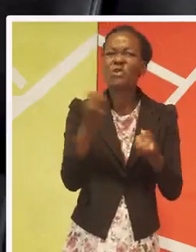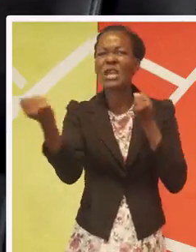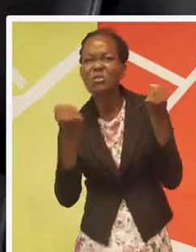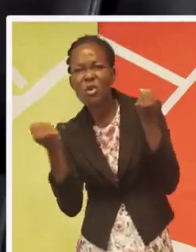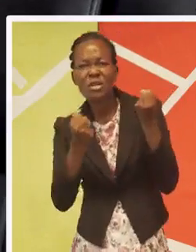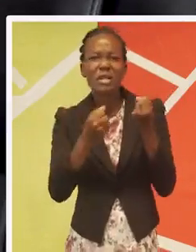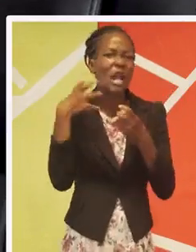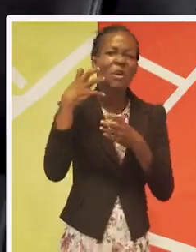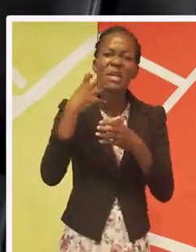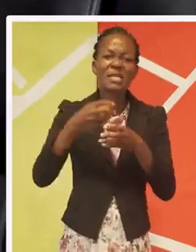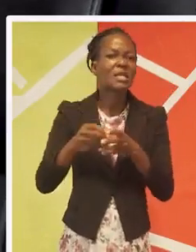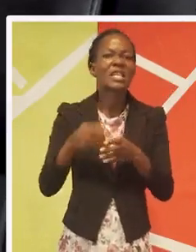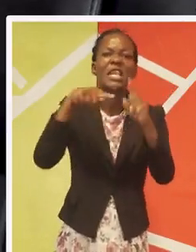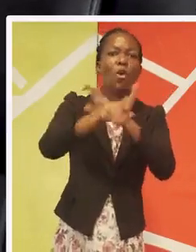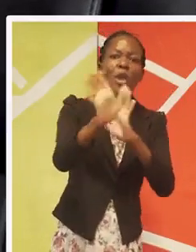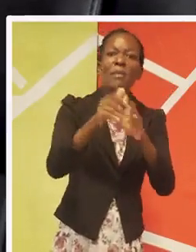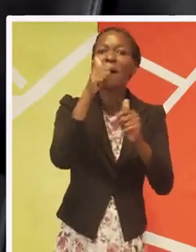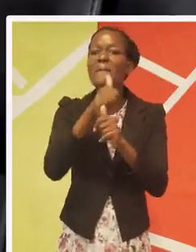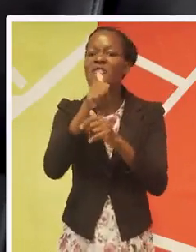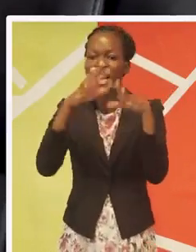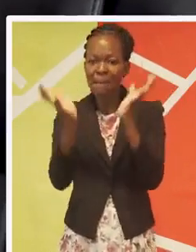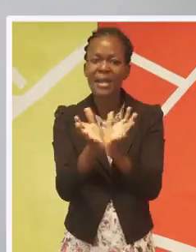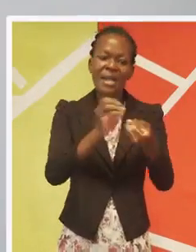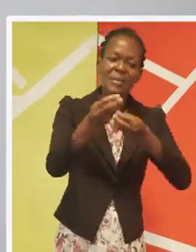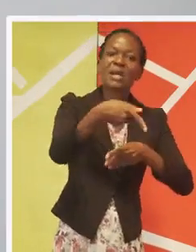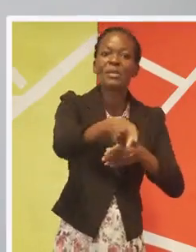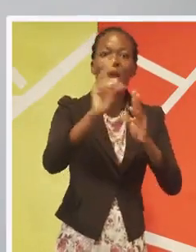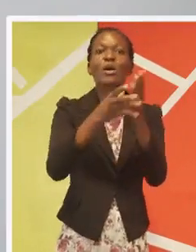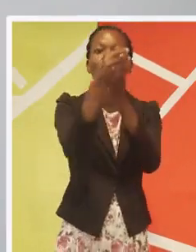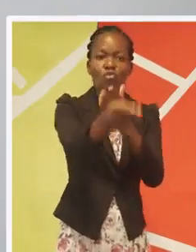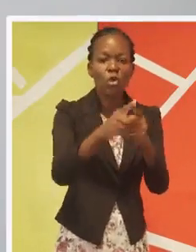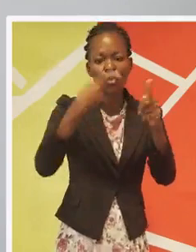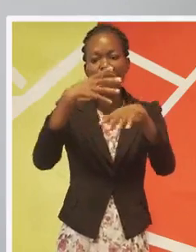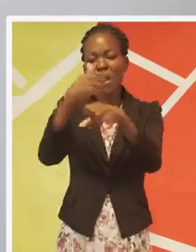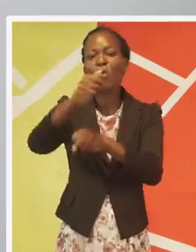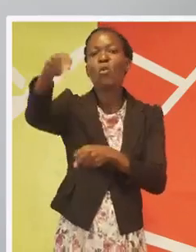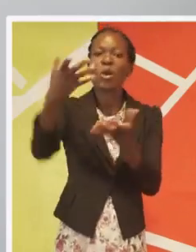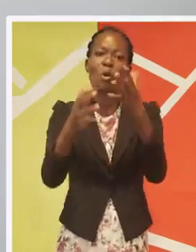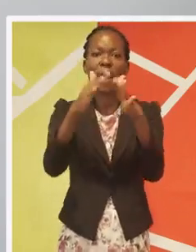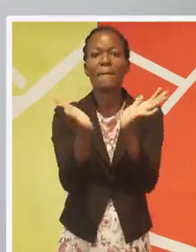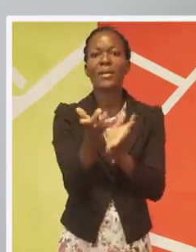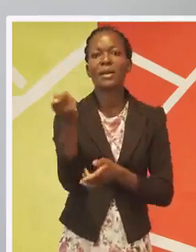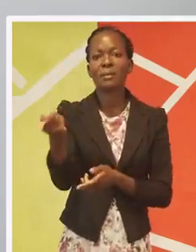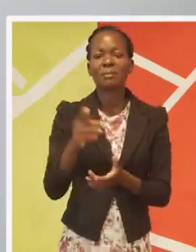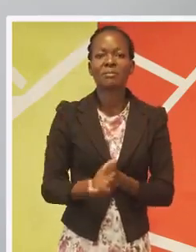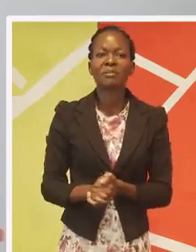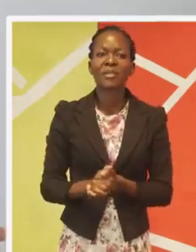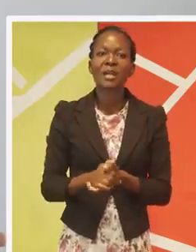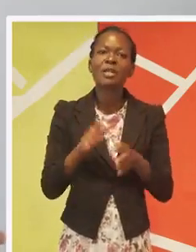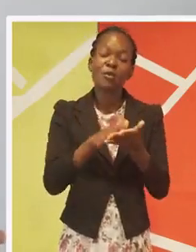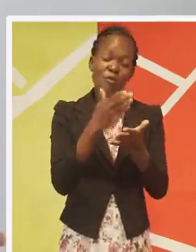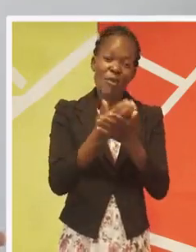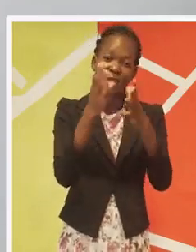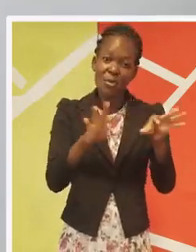basic human rights services that you can think of. The government should not be delivering that. Instead, the government should shift